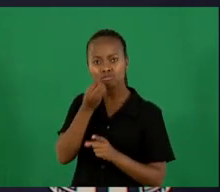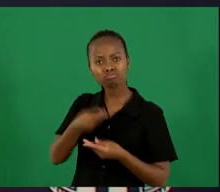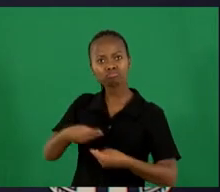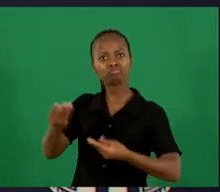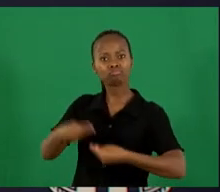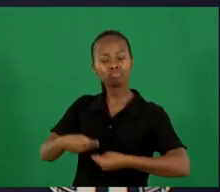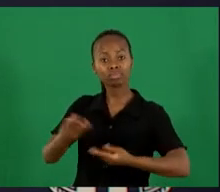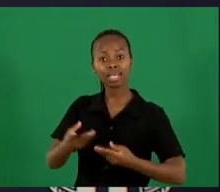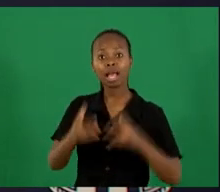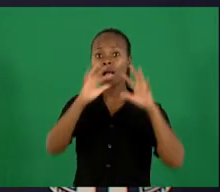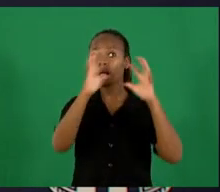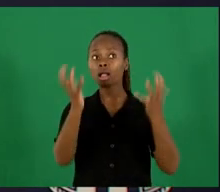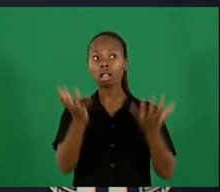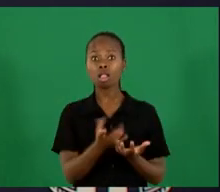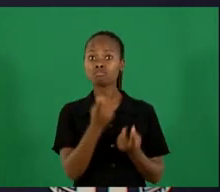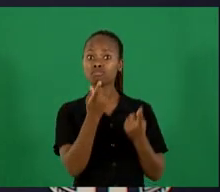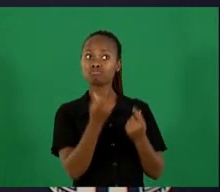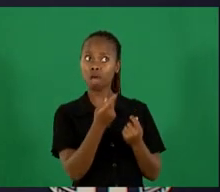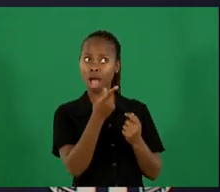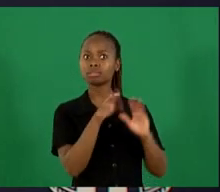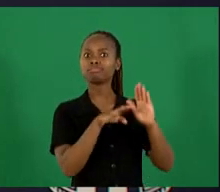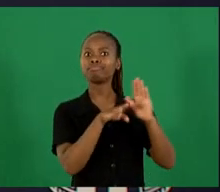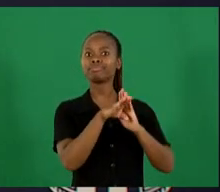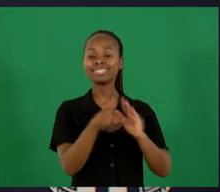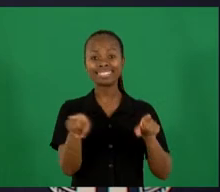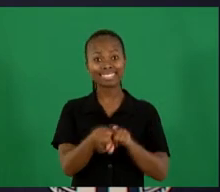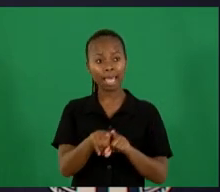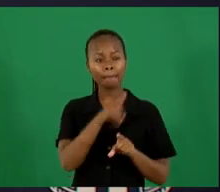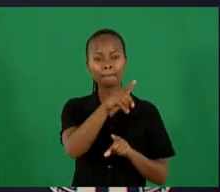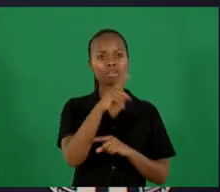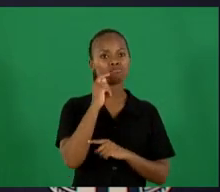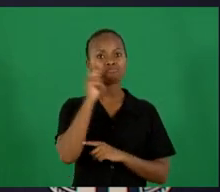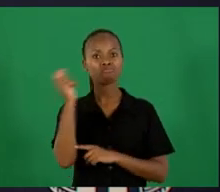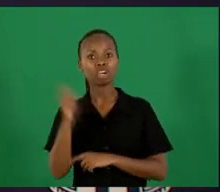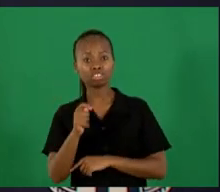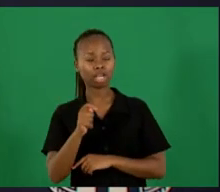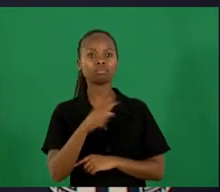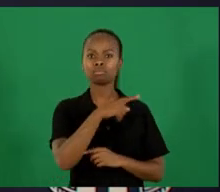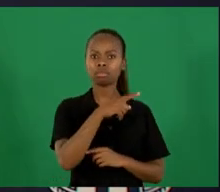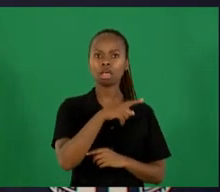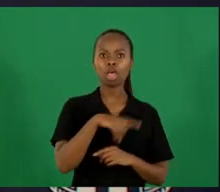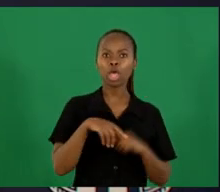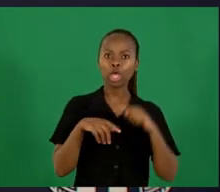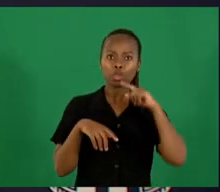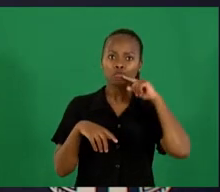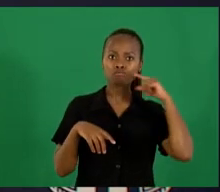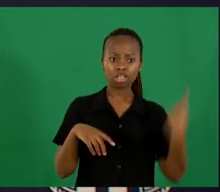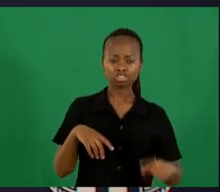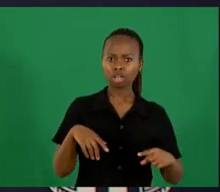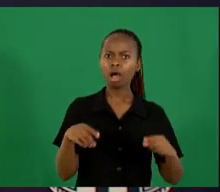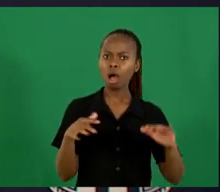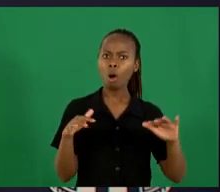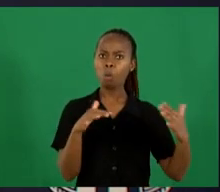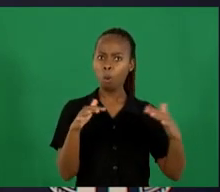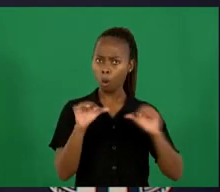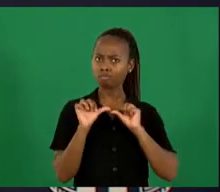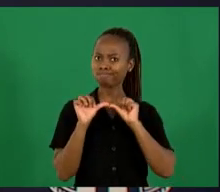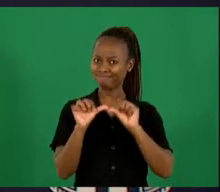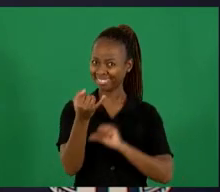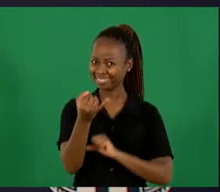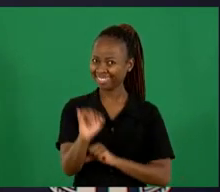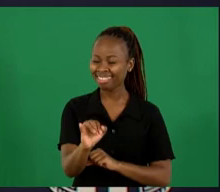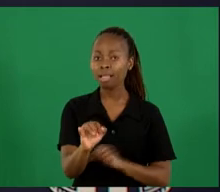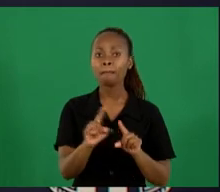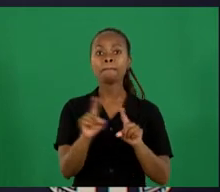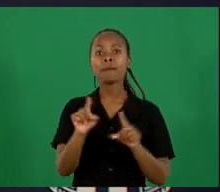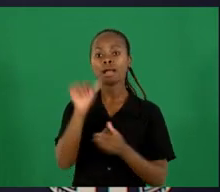elevated and Russia's war in the Ukraine continues. The oil market is expected to